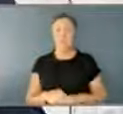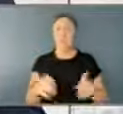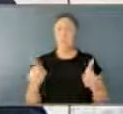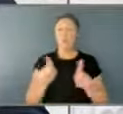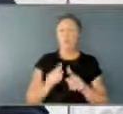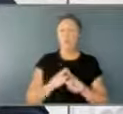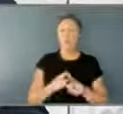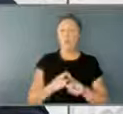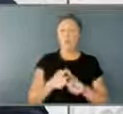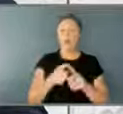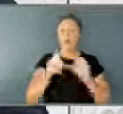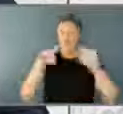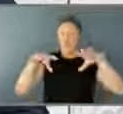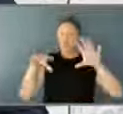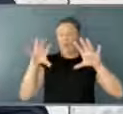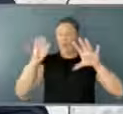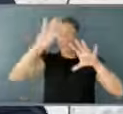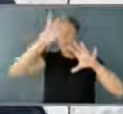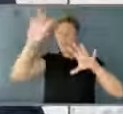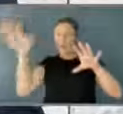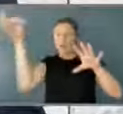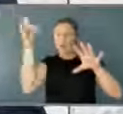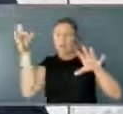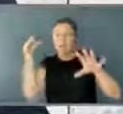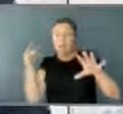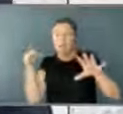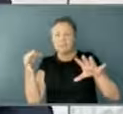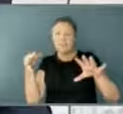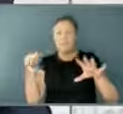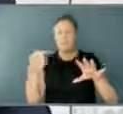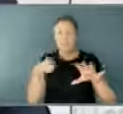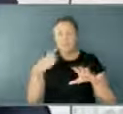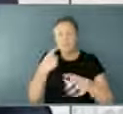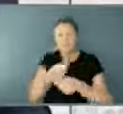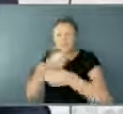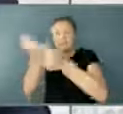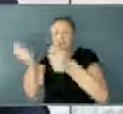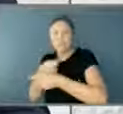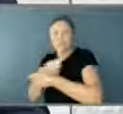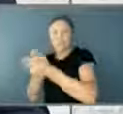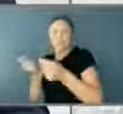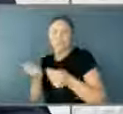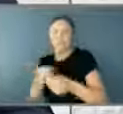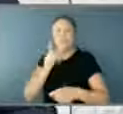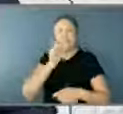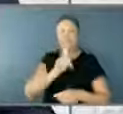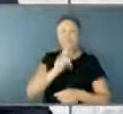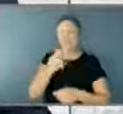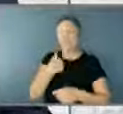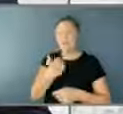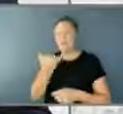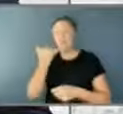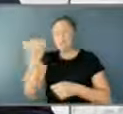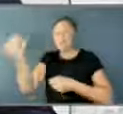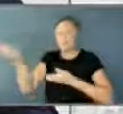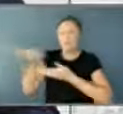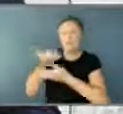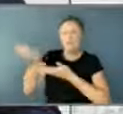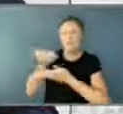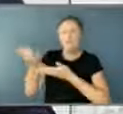Forum, and we're able to give the good report of how we're working with them, together with the United States and France across the